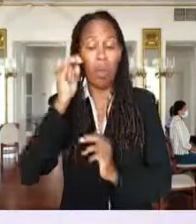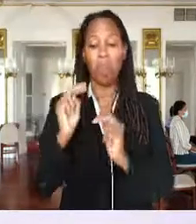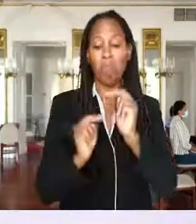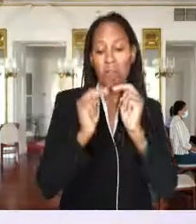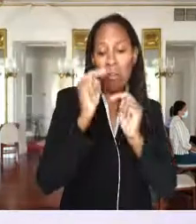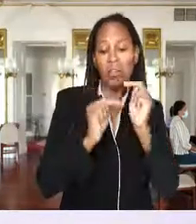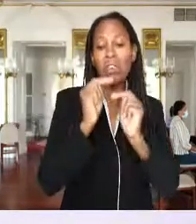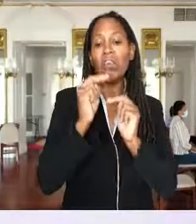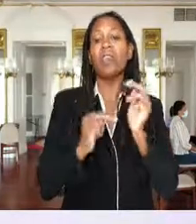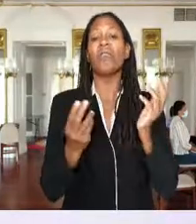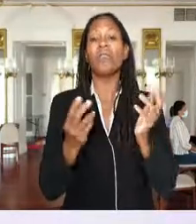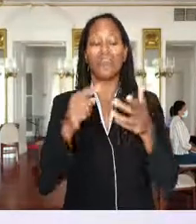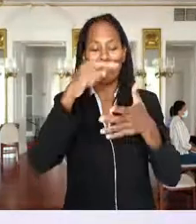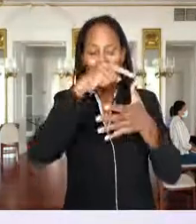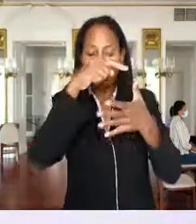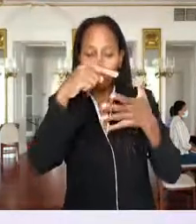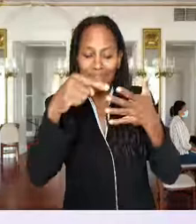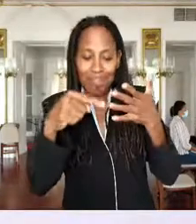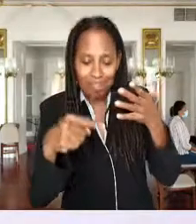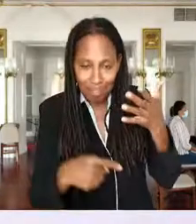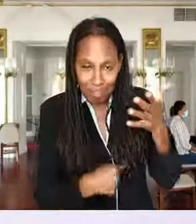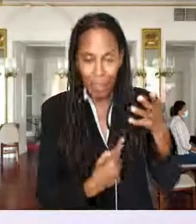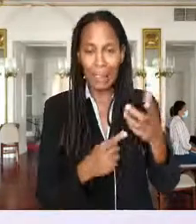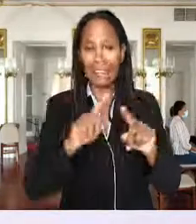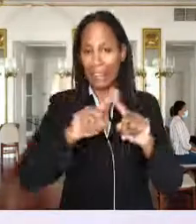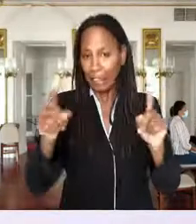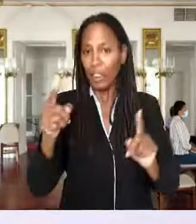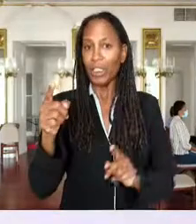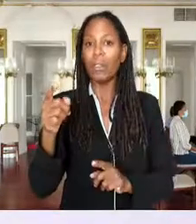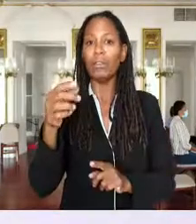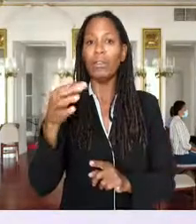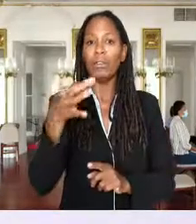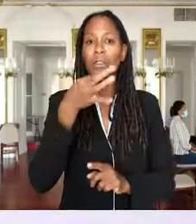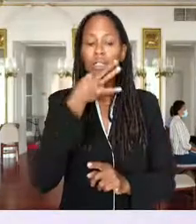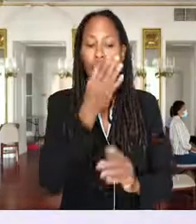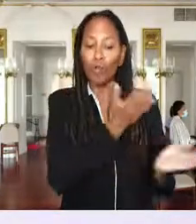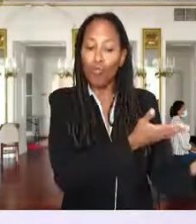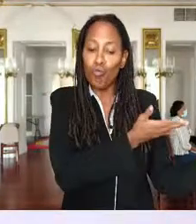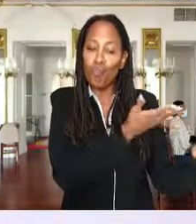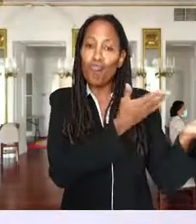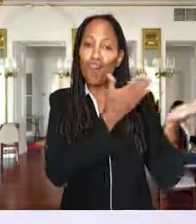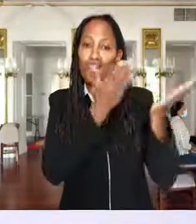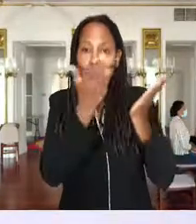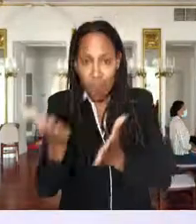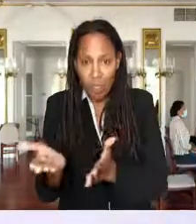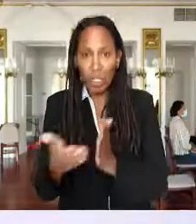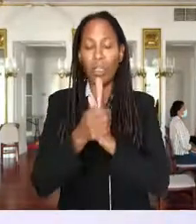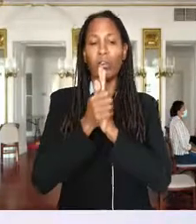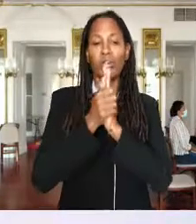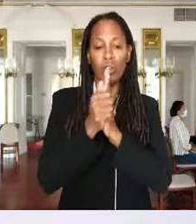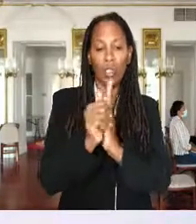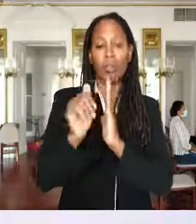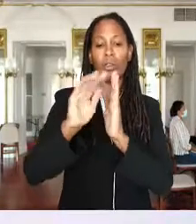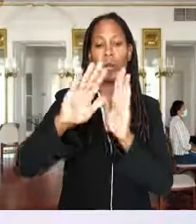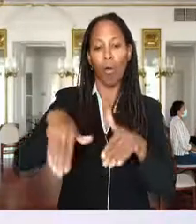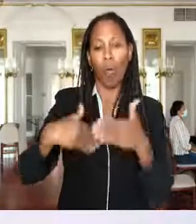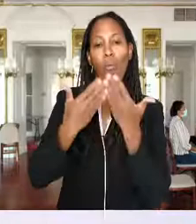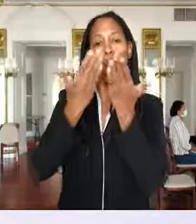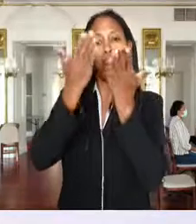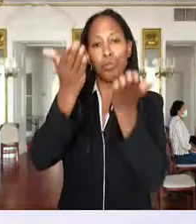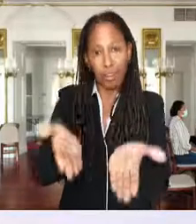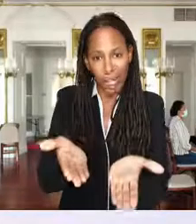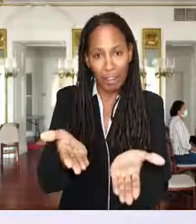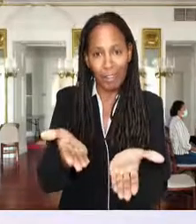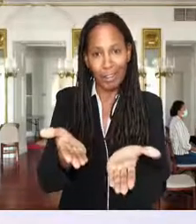management, engineering, architecture, bring your talent, present your qualifications, and we'll get you